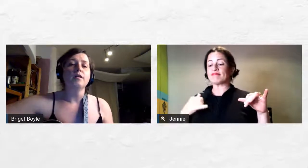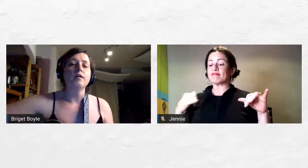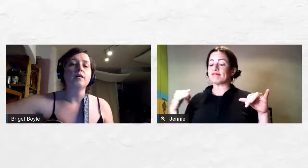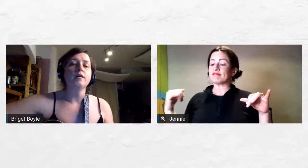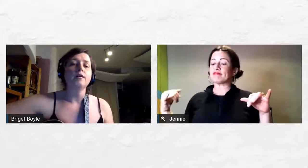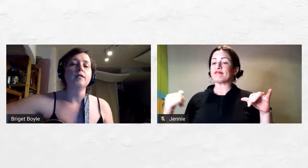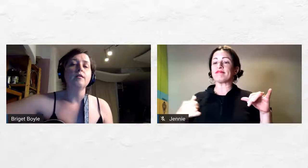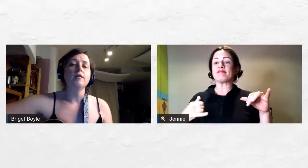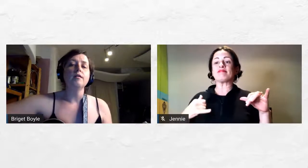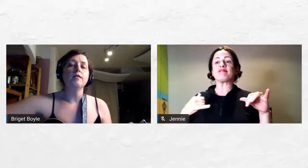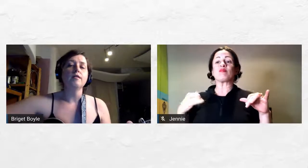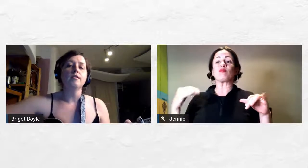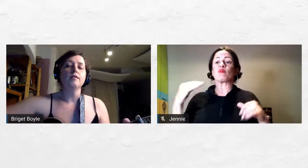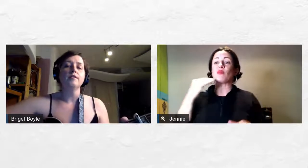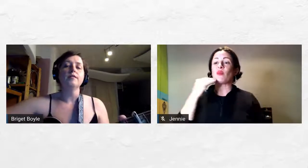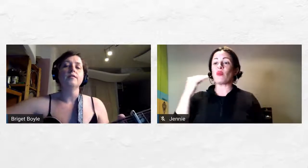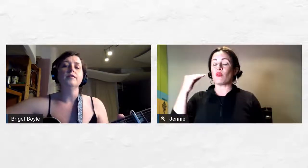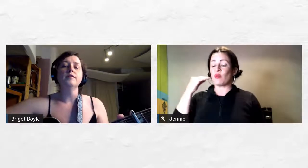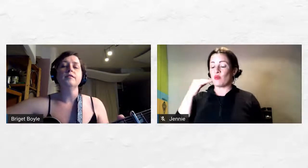scars.